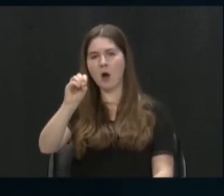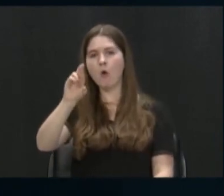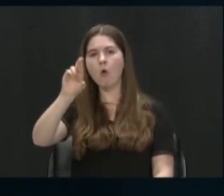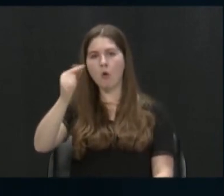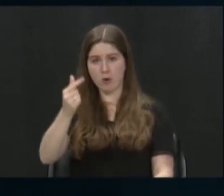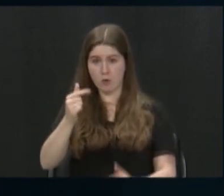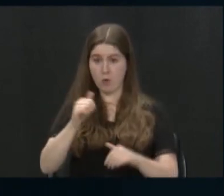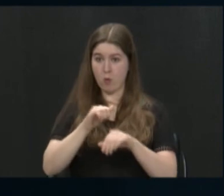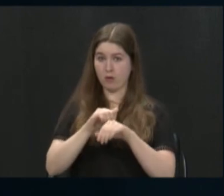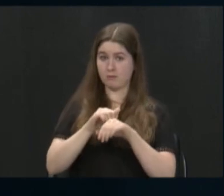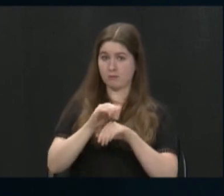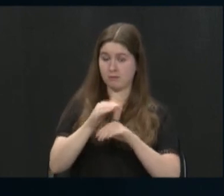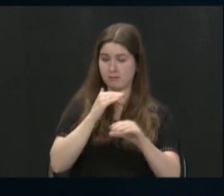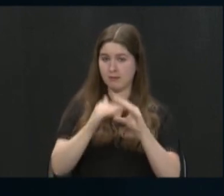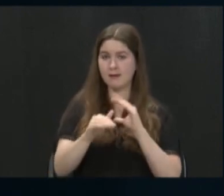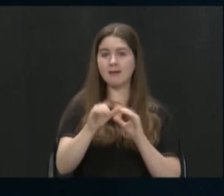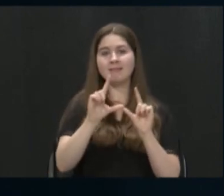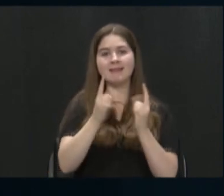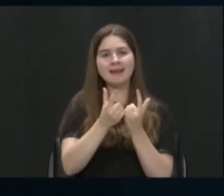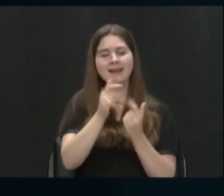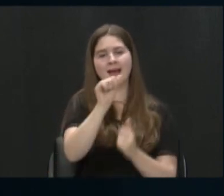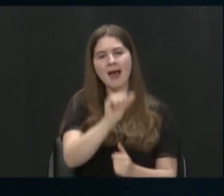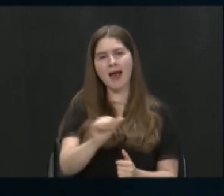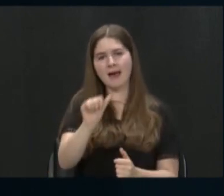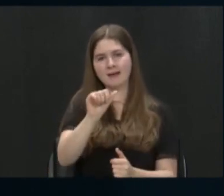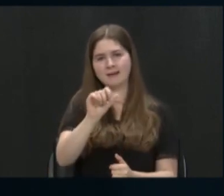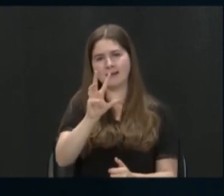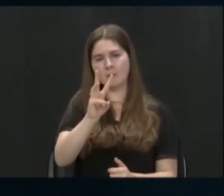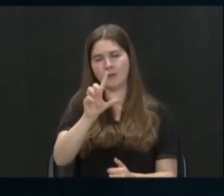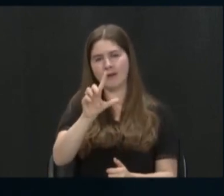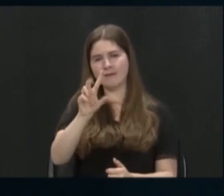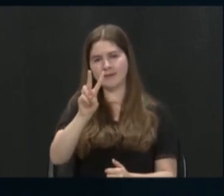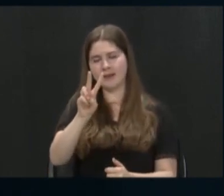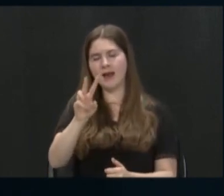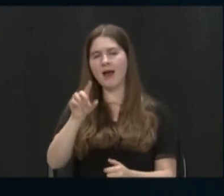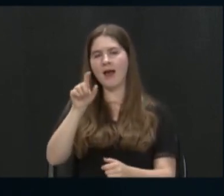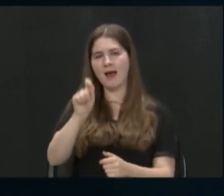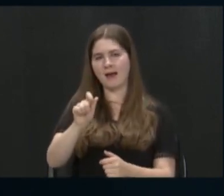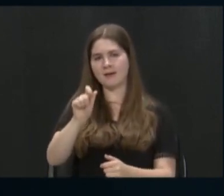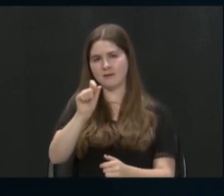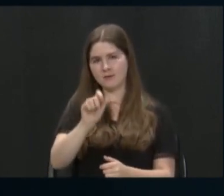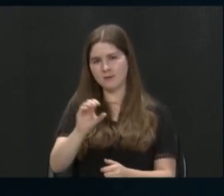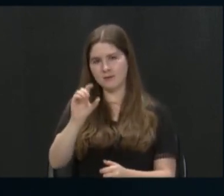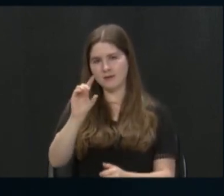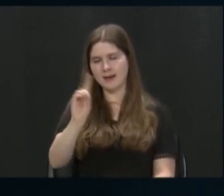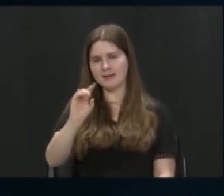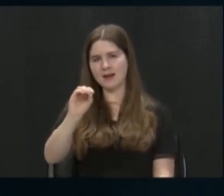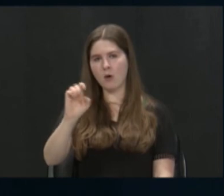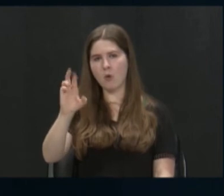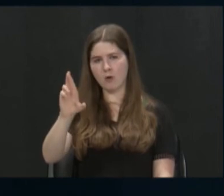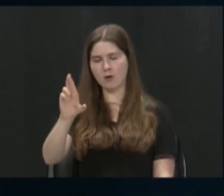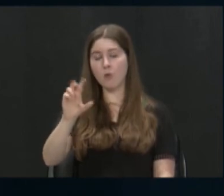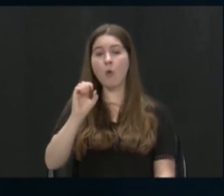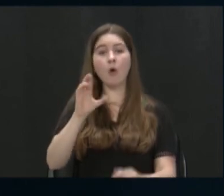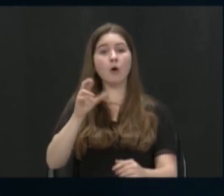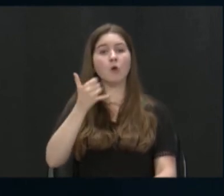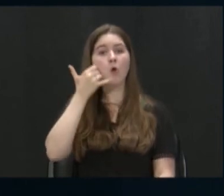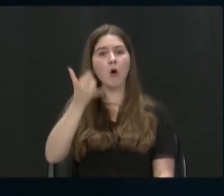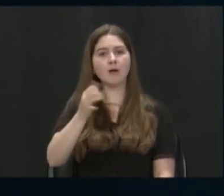league at lwvdayton.org. Or call our office at 937-228